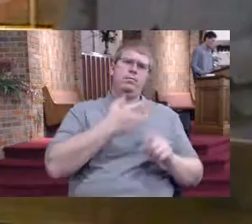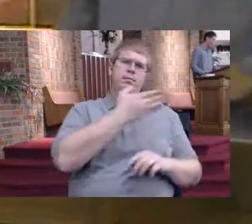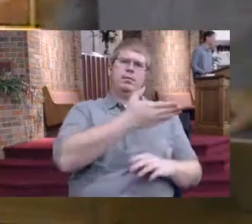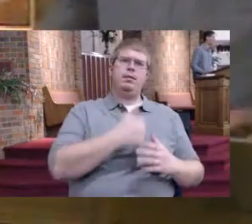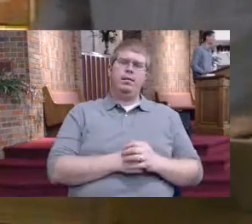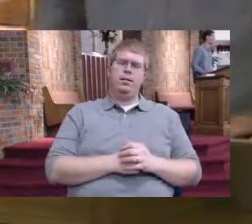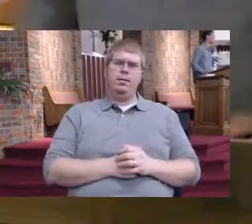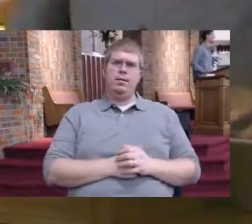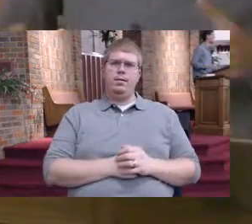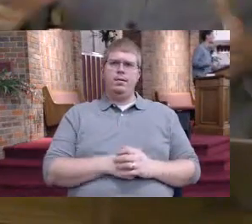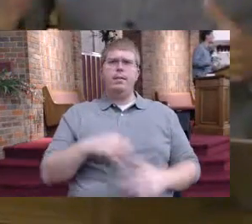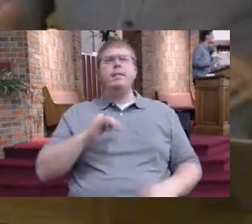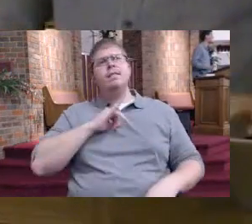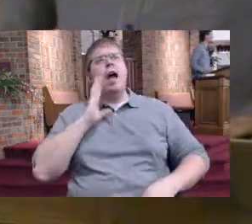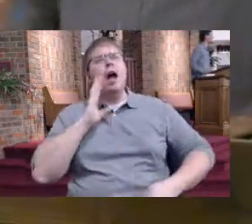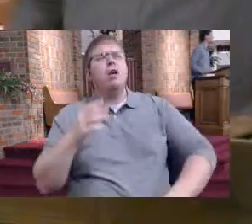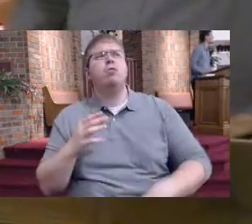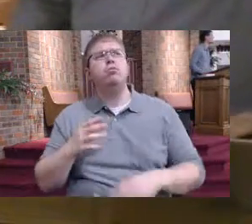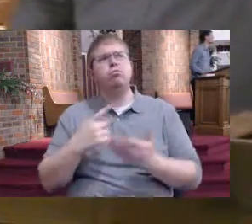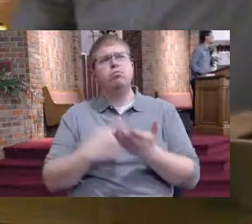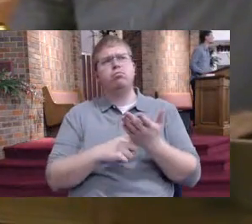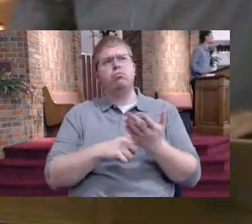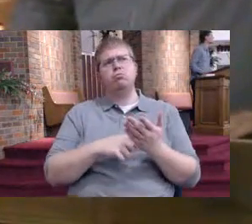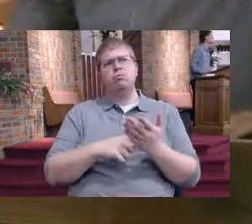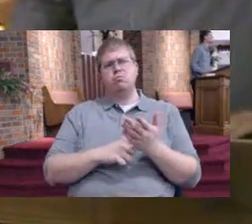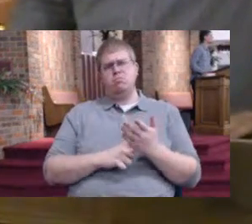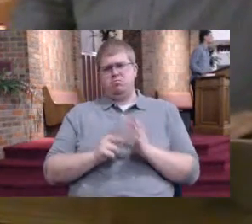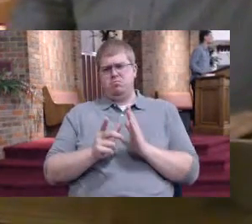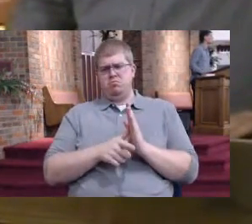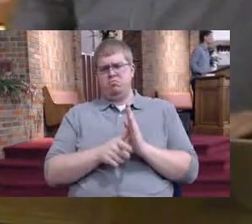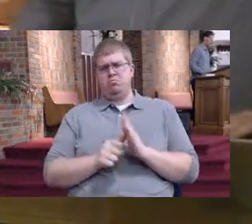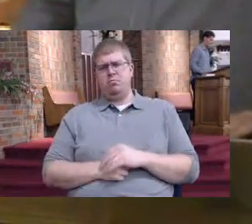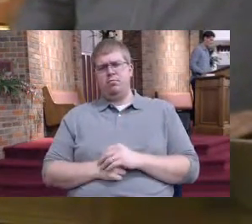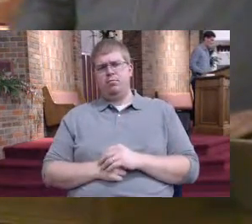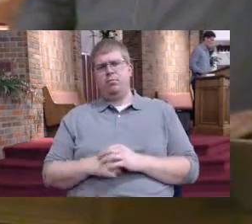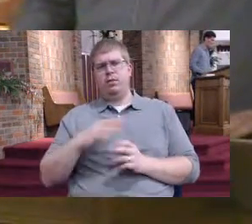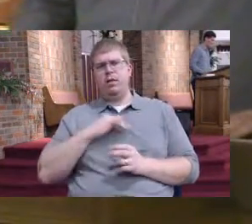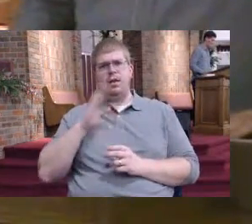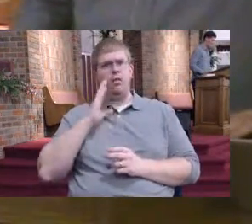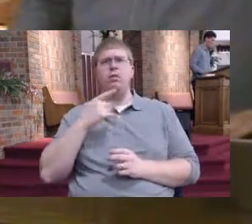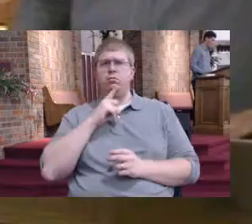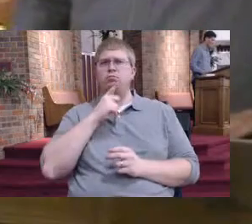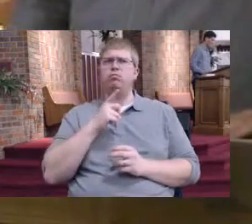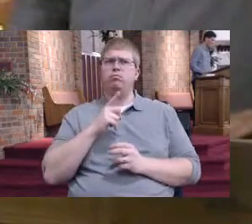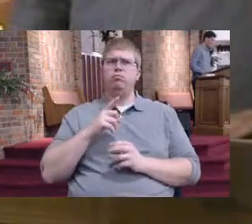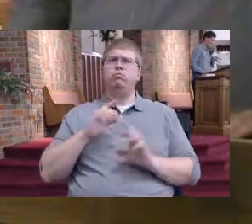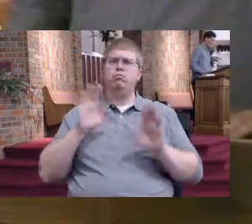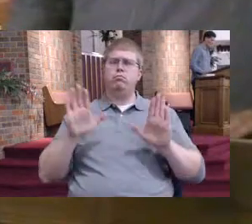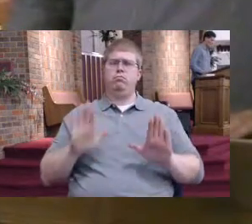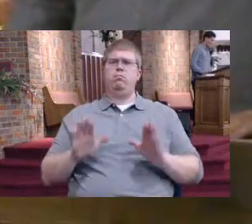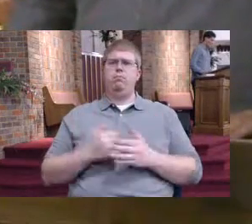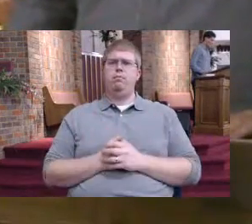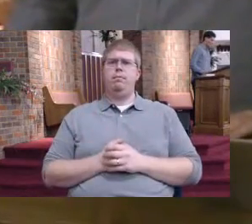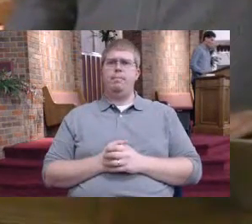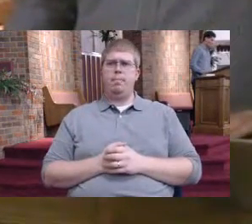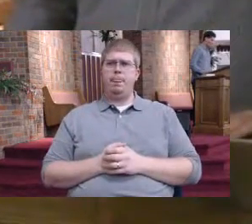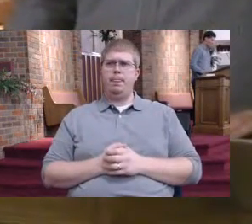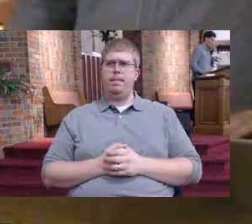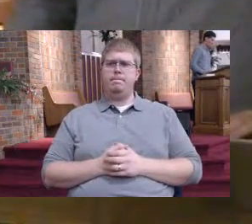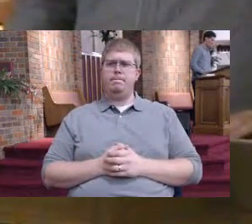and as I'll talk about a little bit later, we found some success with that, and we praise God for that.